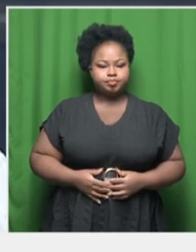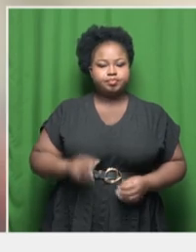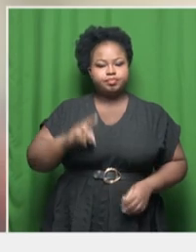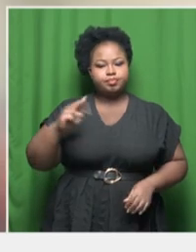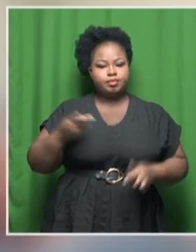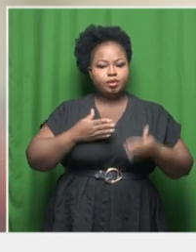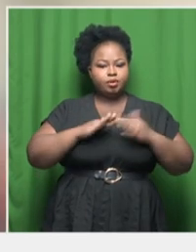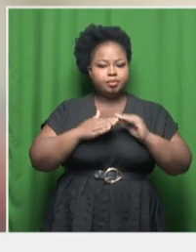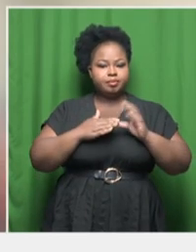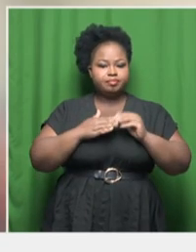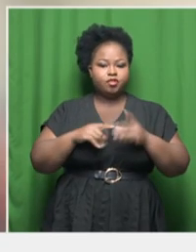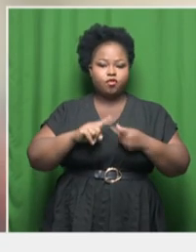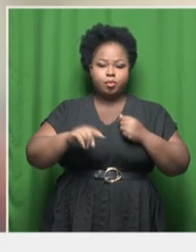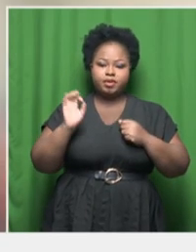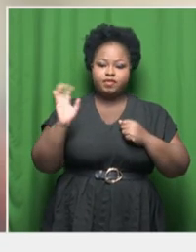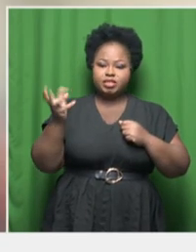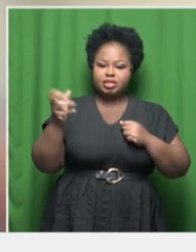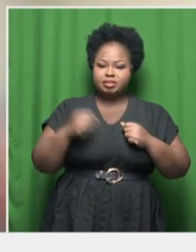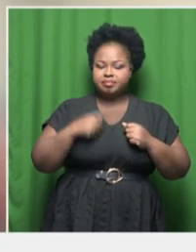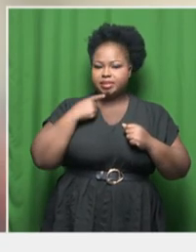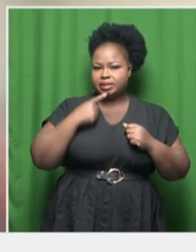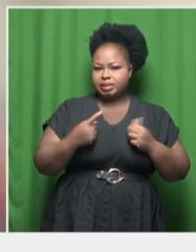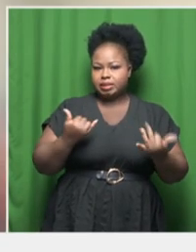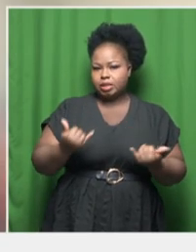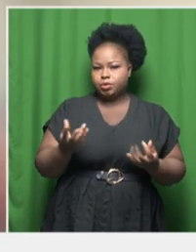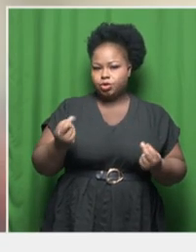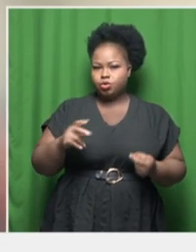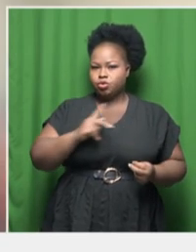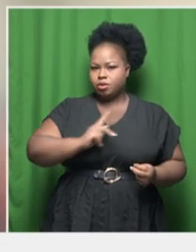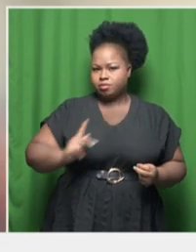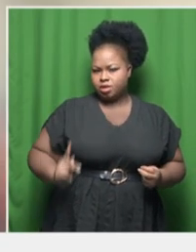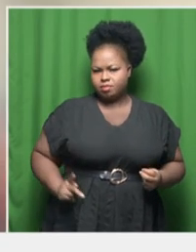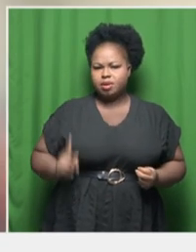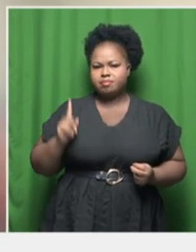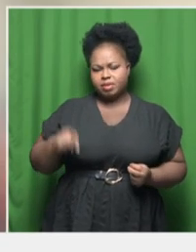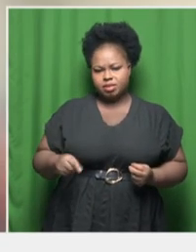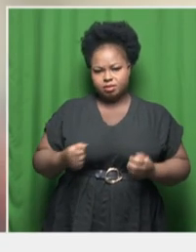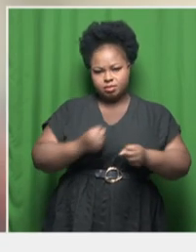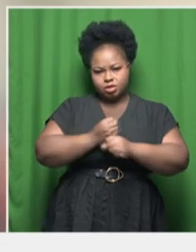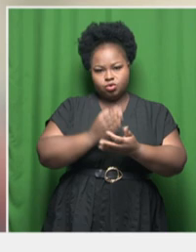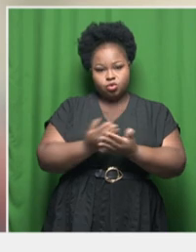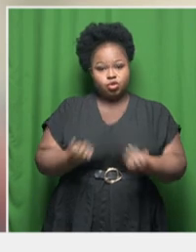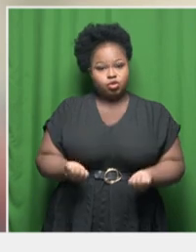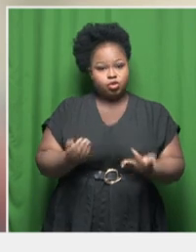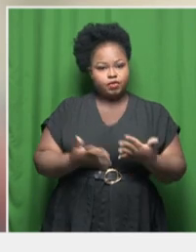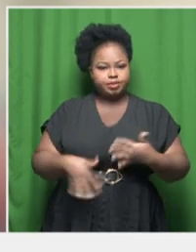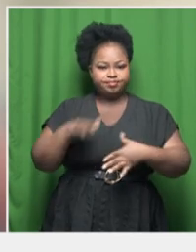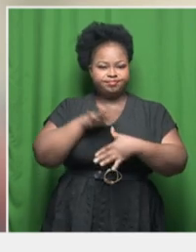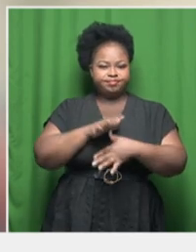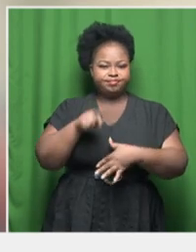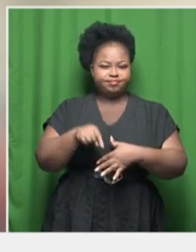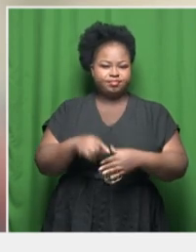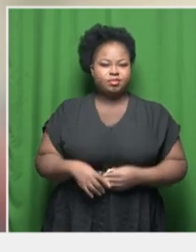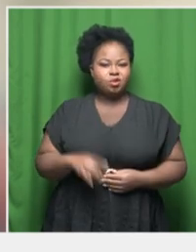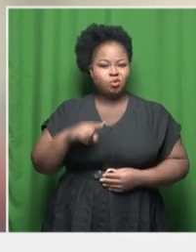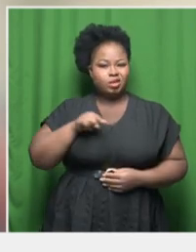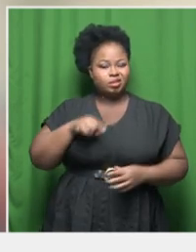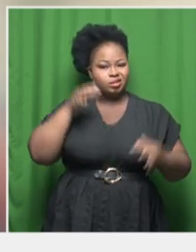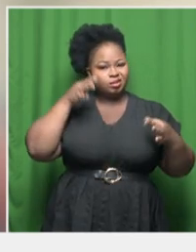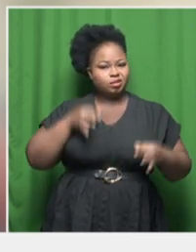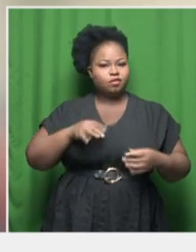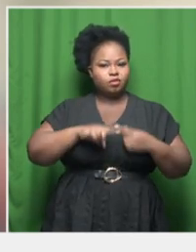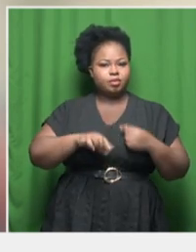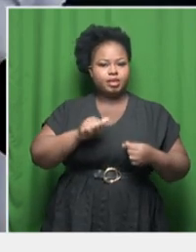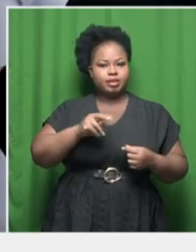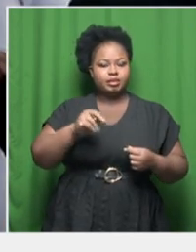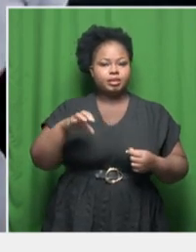Some residents of the Free State say that the incoming premier should make service delivery a top priority. And this follows the decision by the